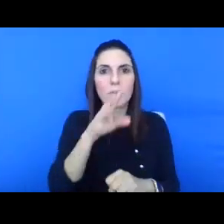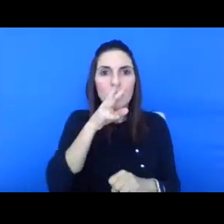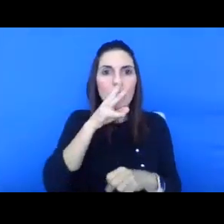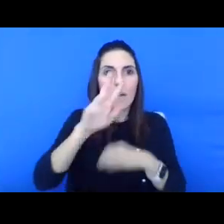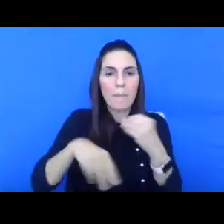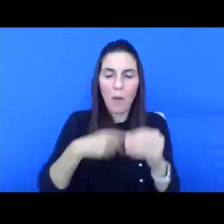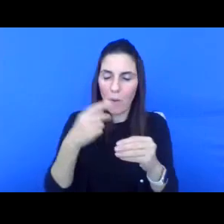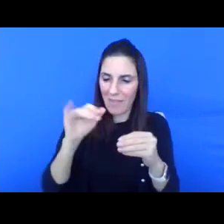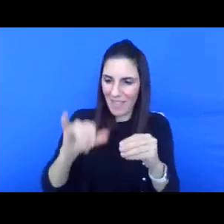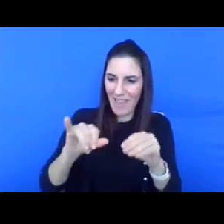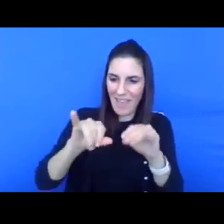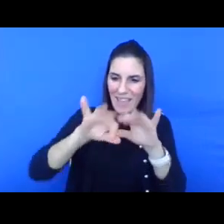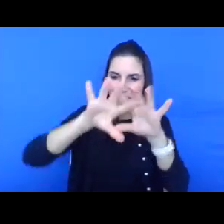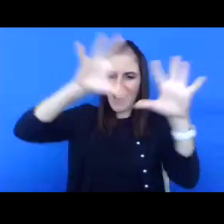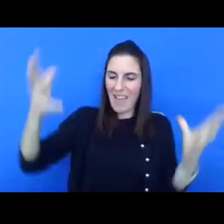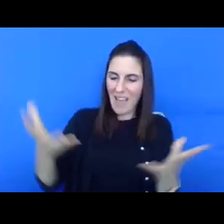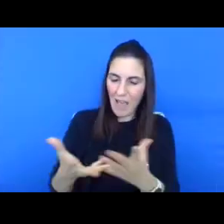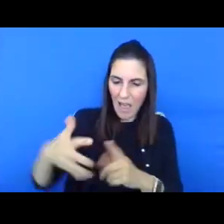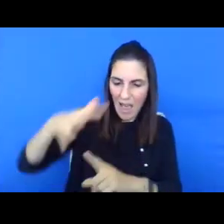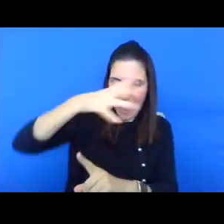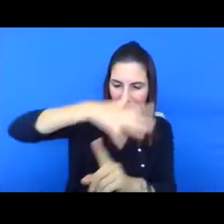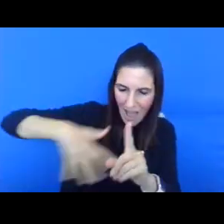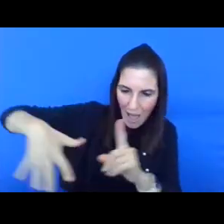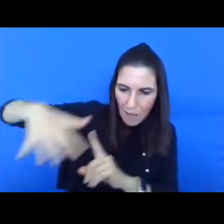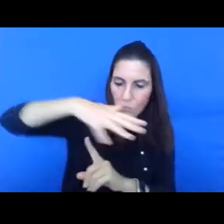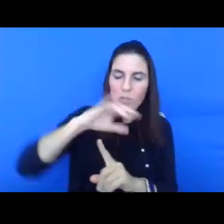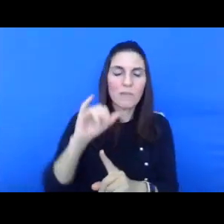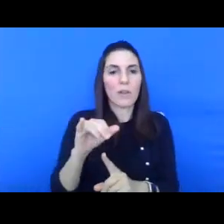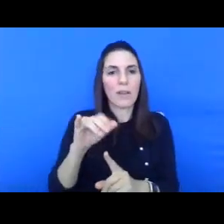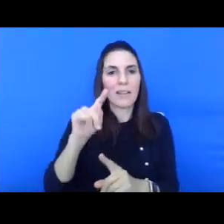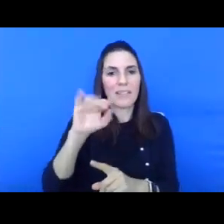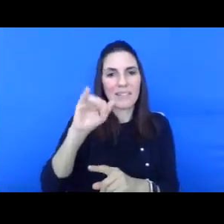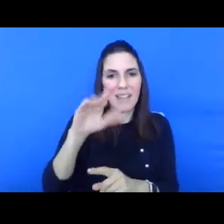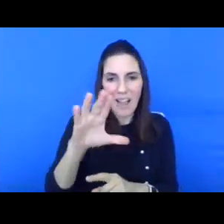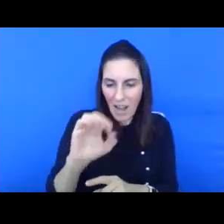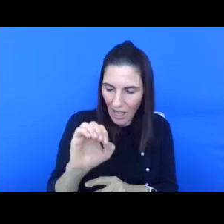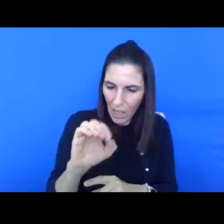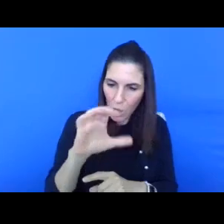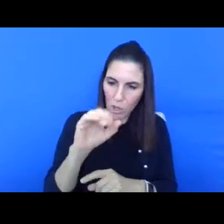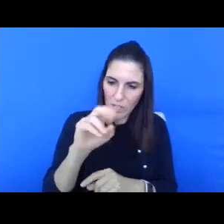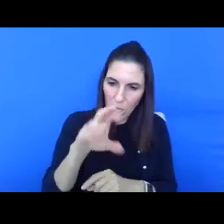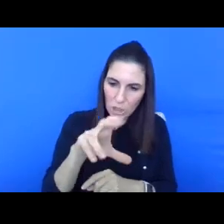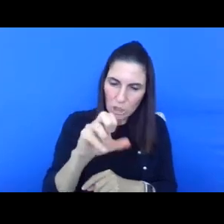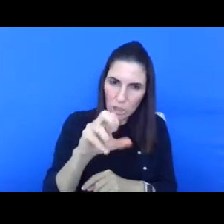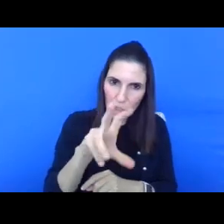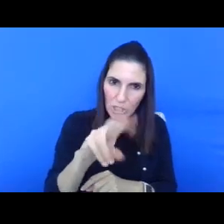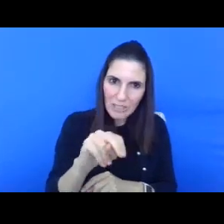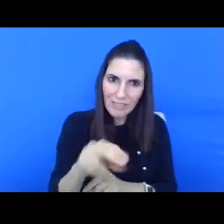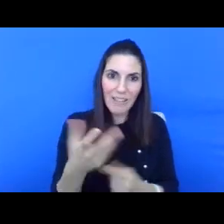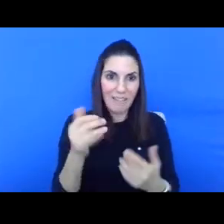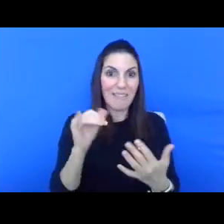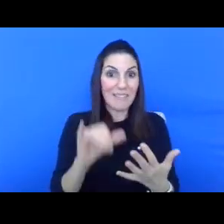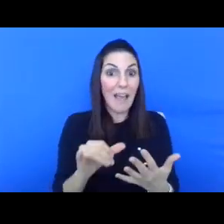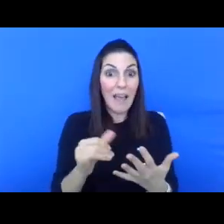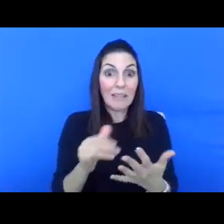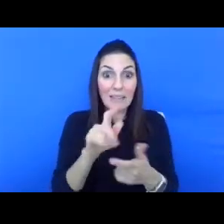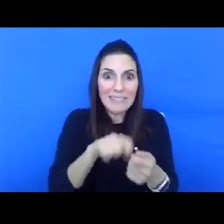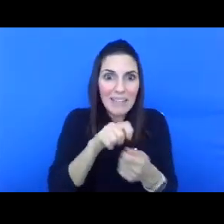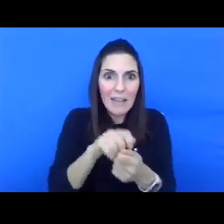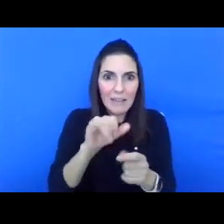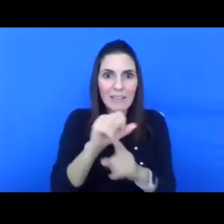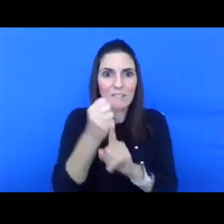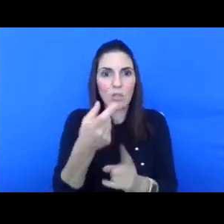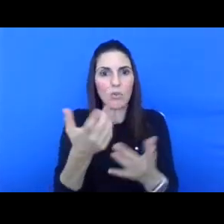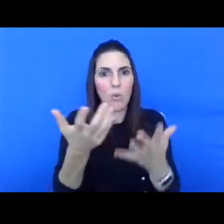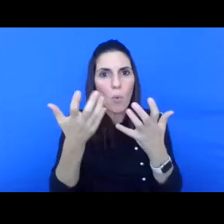teleconnections. Let's get fancy again and talk about the Miller A storm track. This is exactly the scenario that you want.